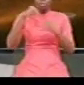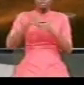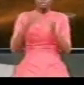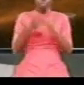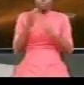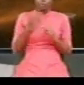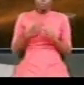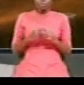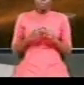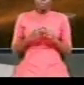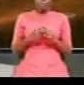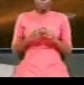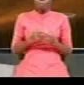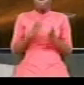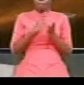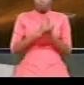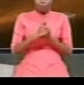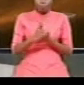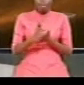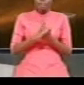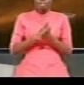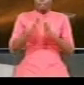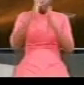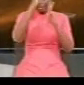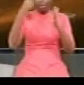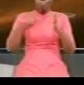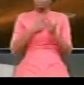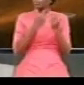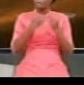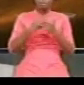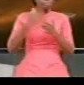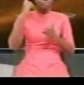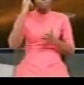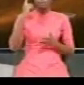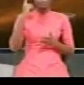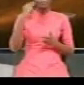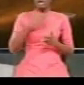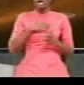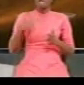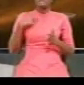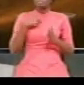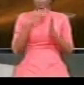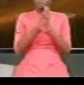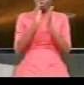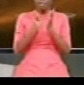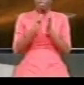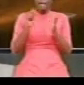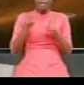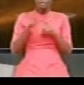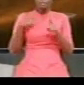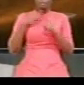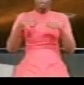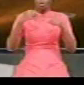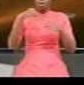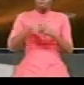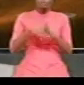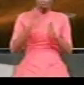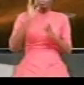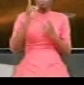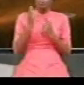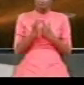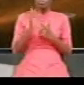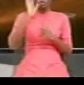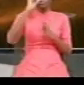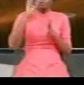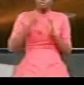name. Righteous Father, we come before thee, and we pray that as we go into your word, your